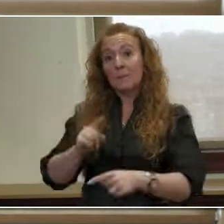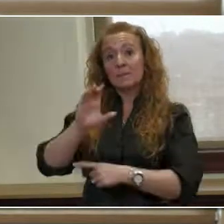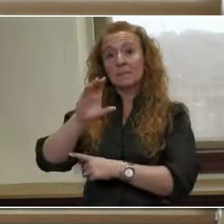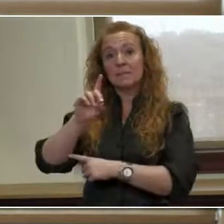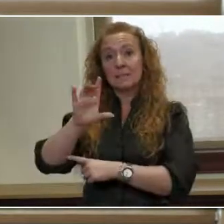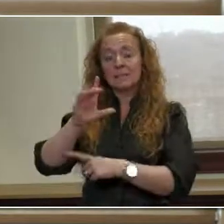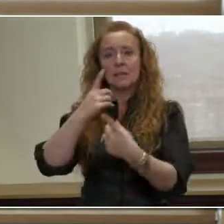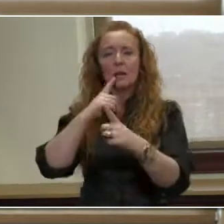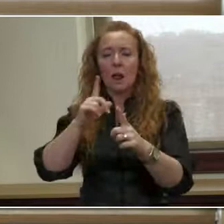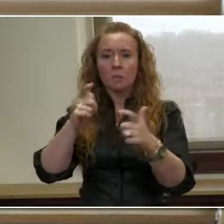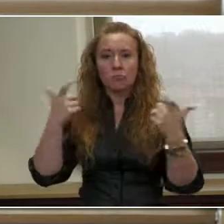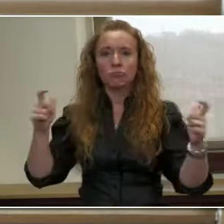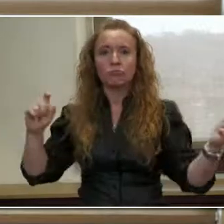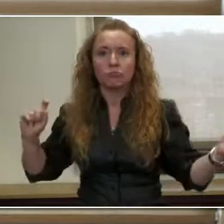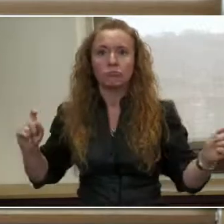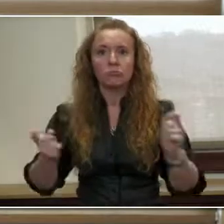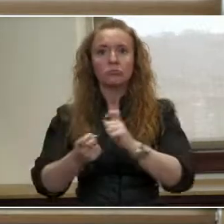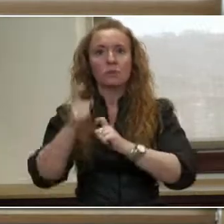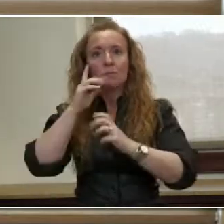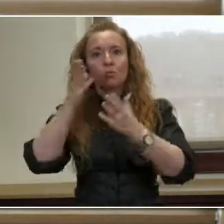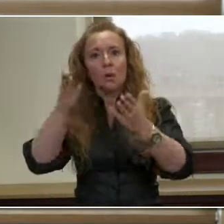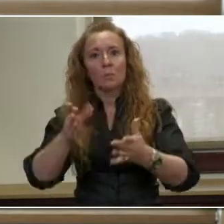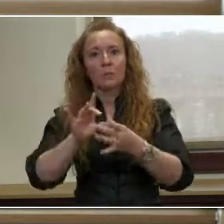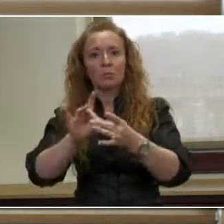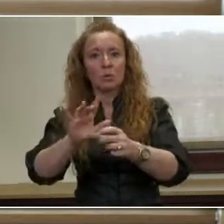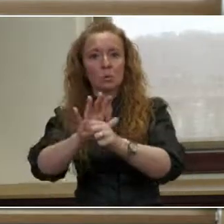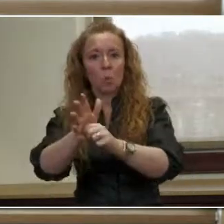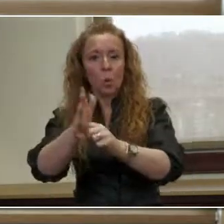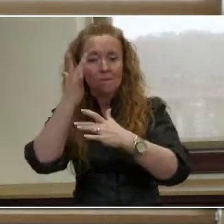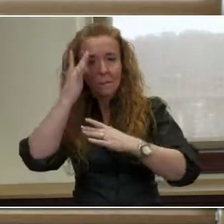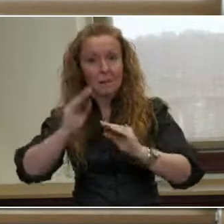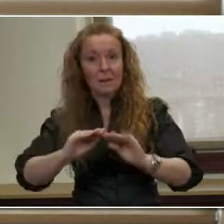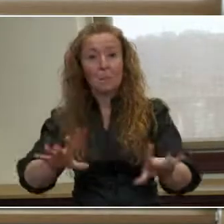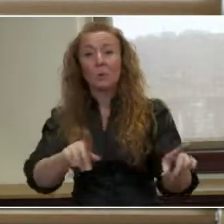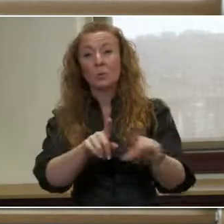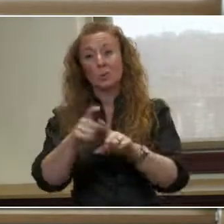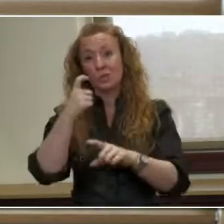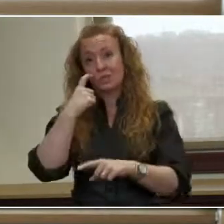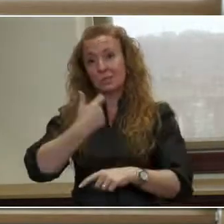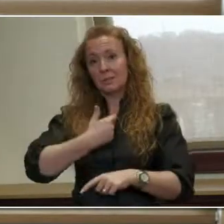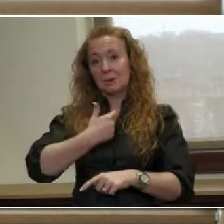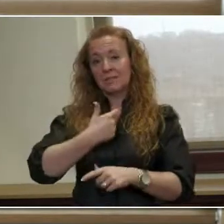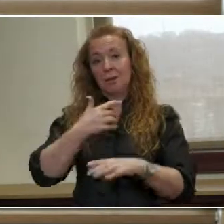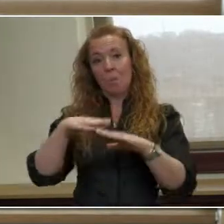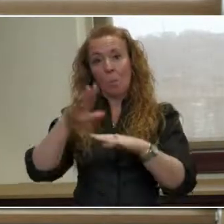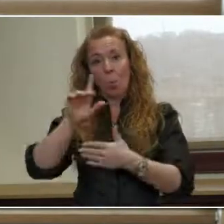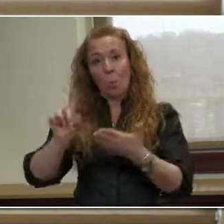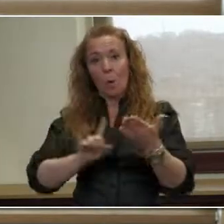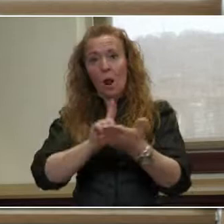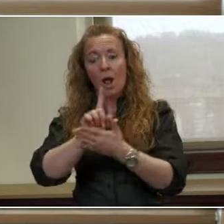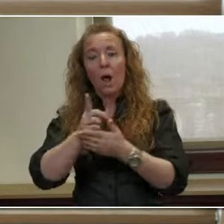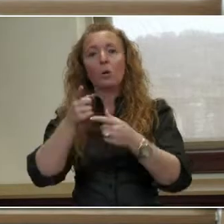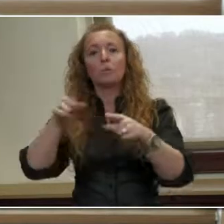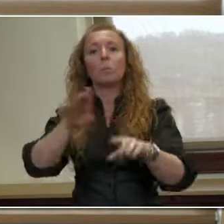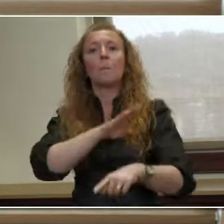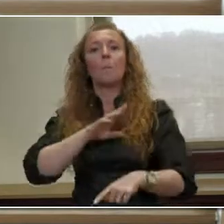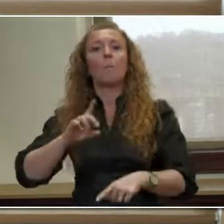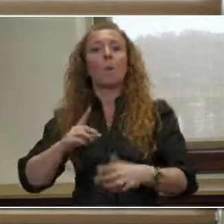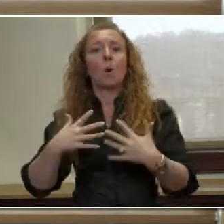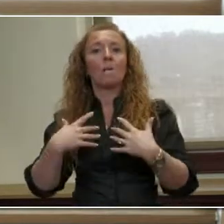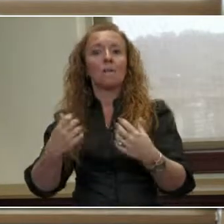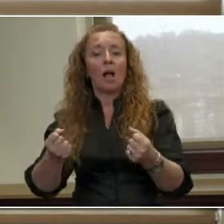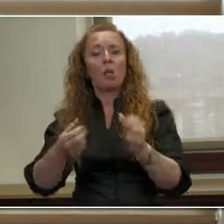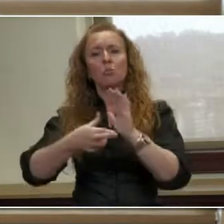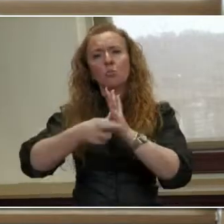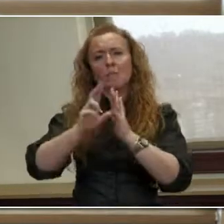significant changes to its pandemic recommendations, and I just spent the better part of an hour at our Board of Health meeting reviewing the changes